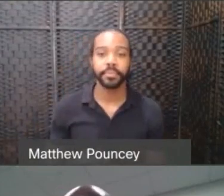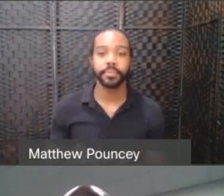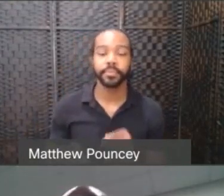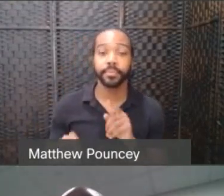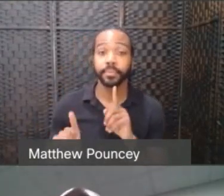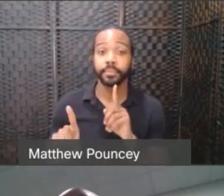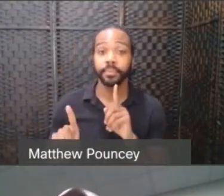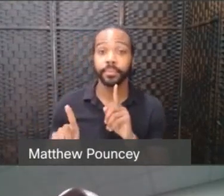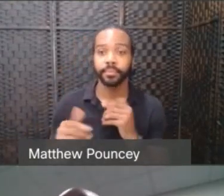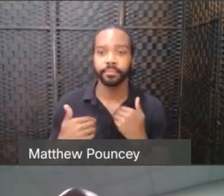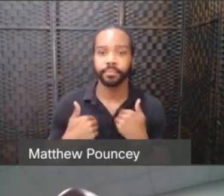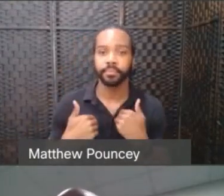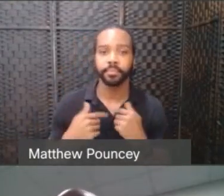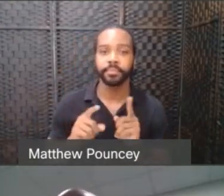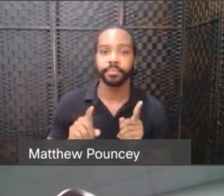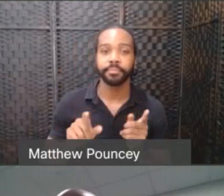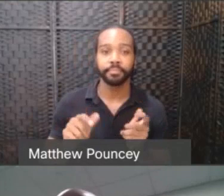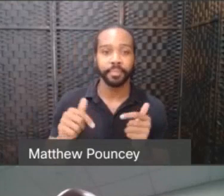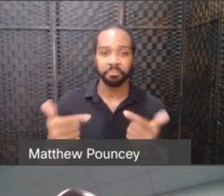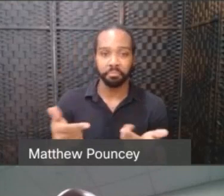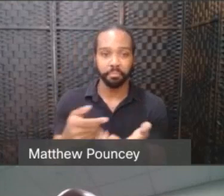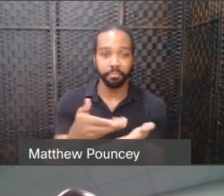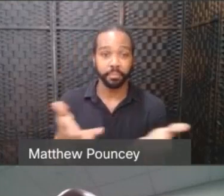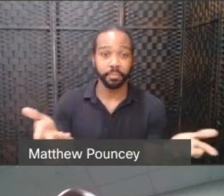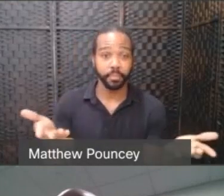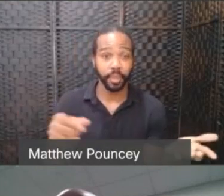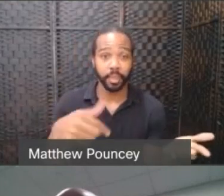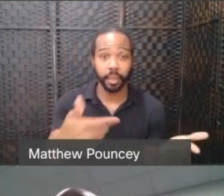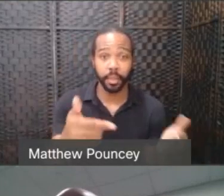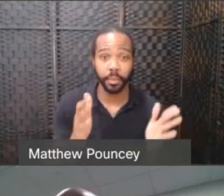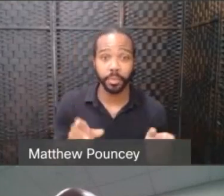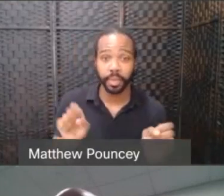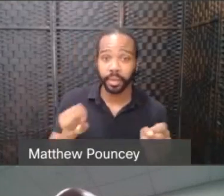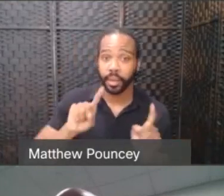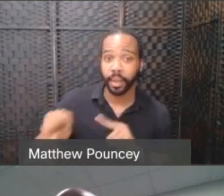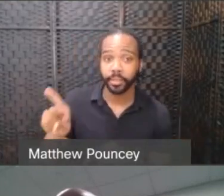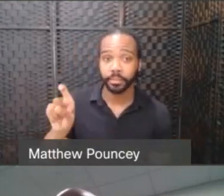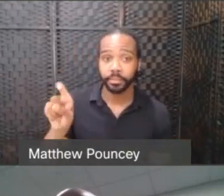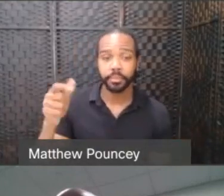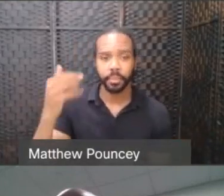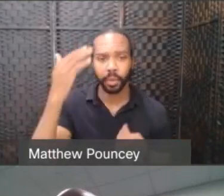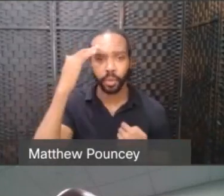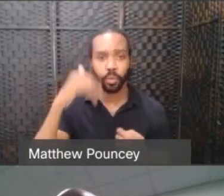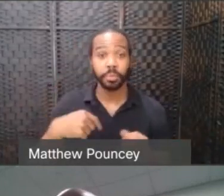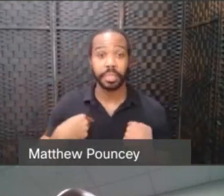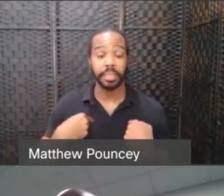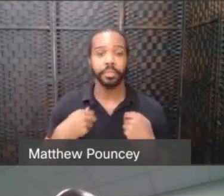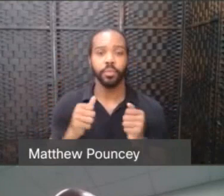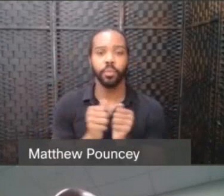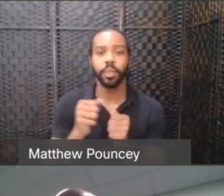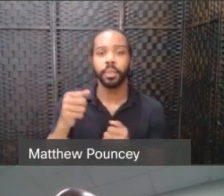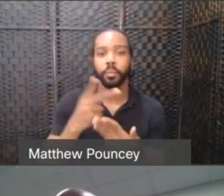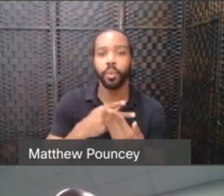I'll leave that open to anyone who can answer. I know from meetings we've had with Project